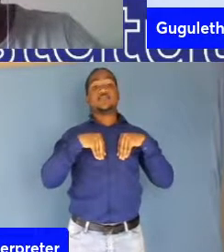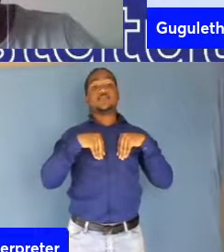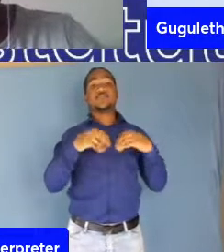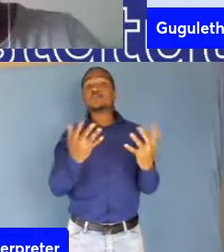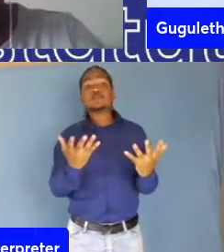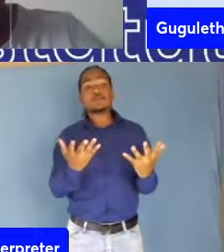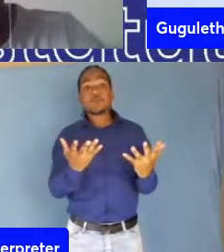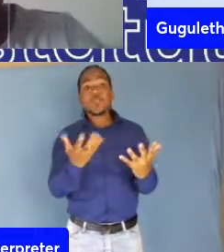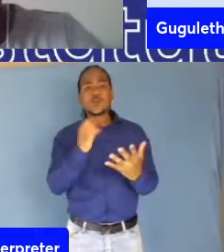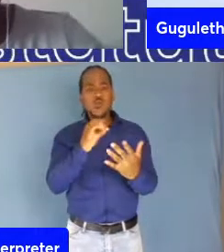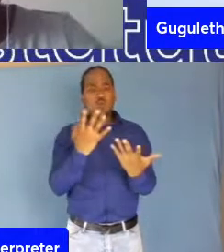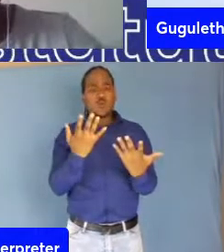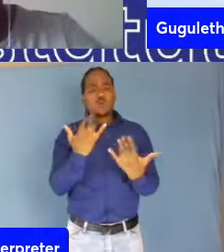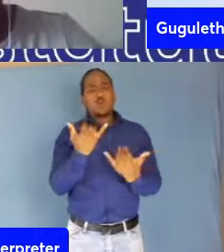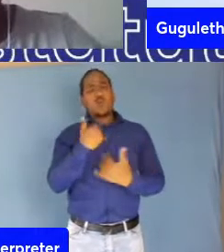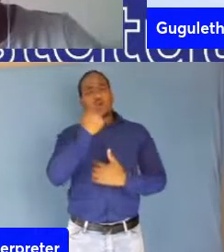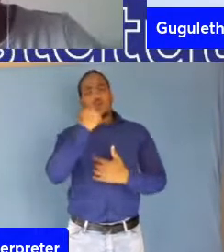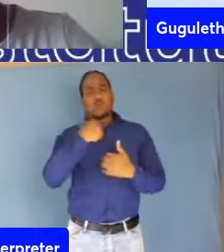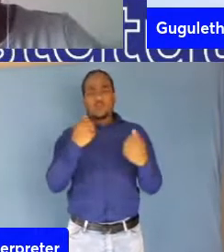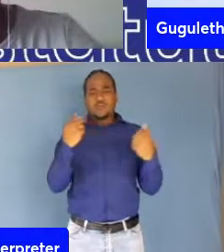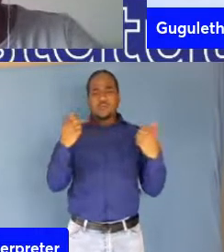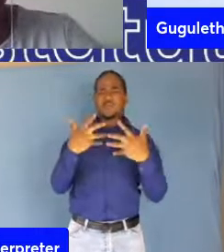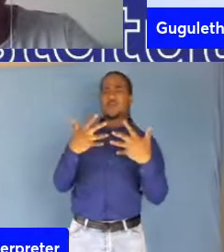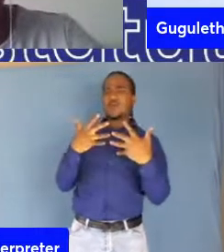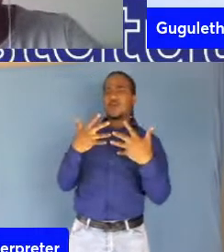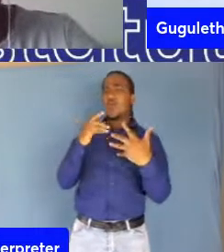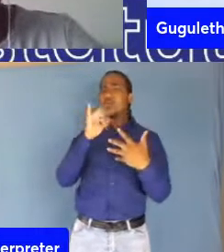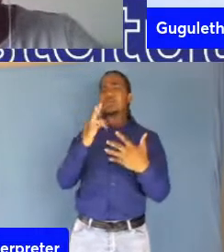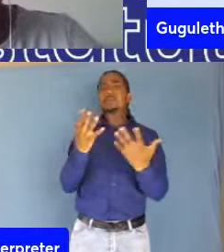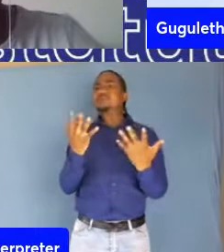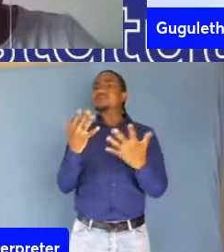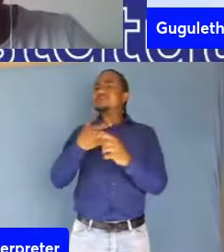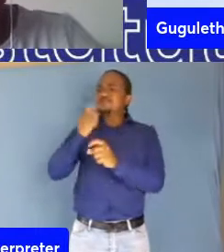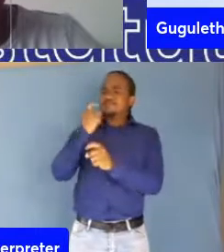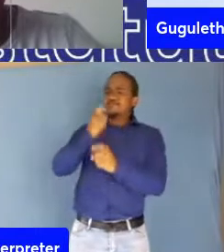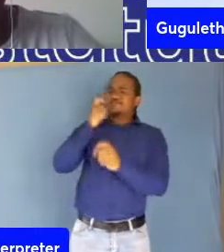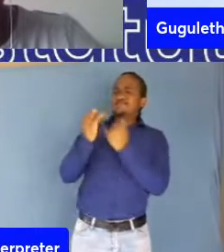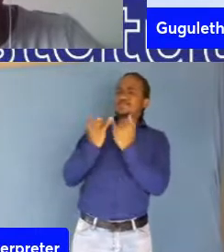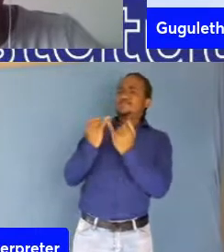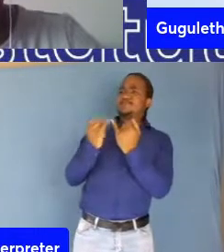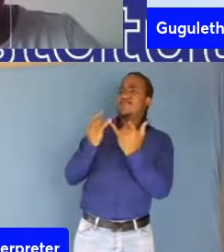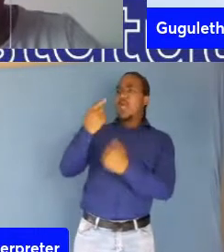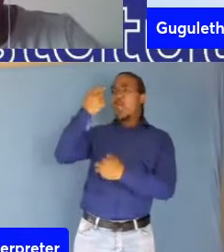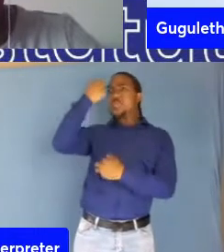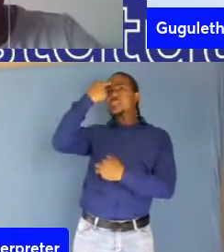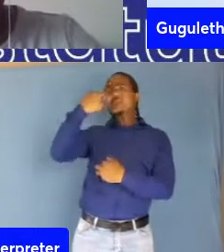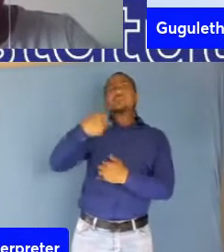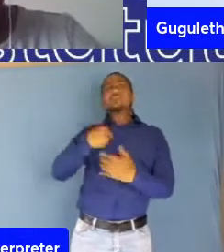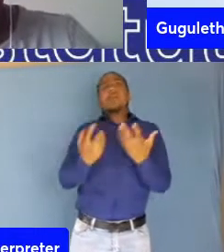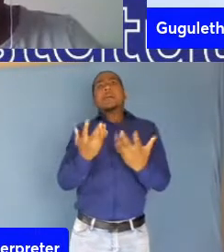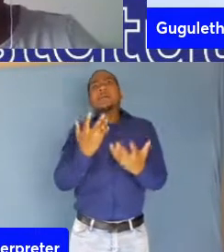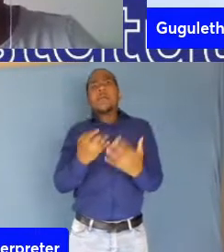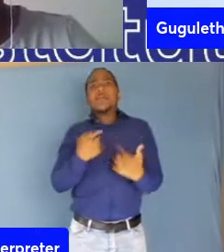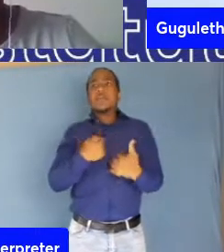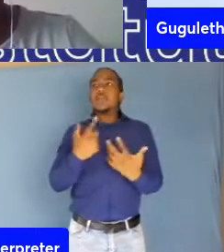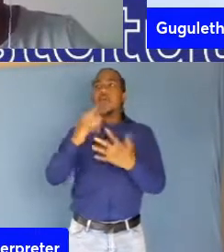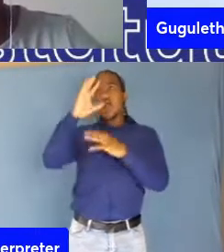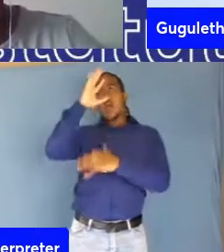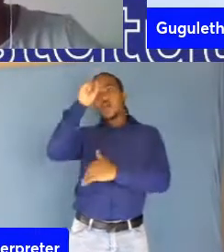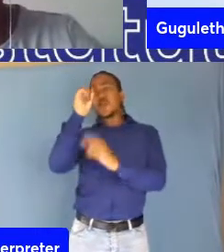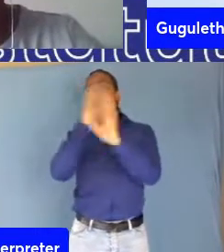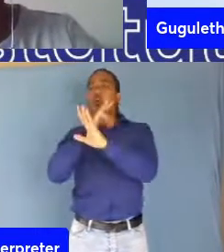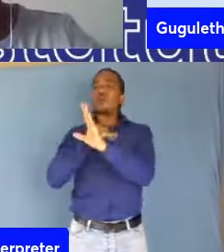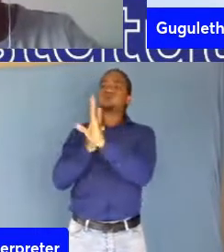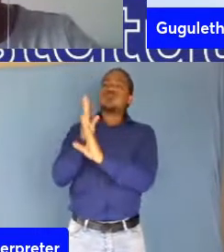don't want to have sex with their partner, they would be considered unfaithful or unloyal to them, and obviously this would